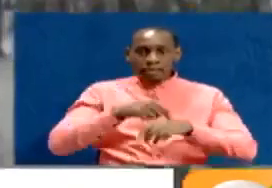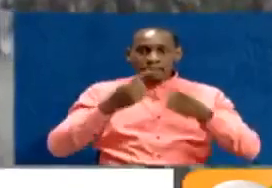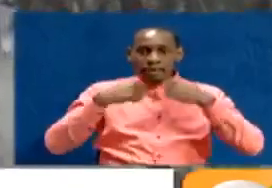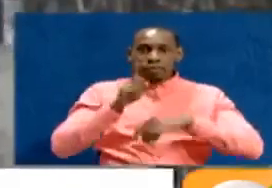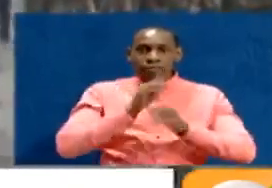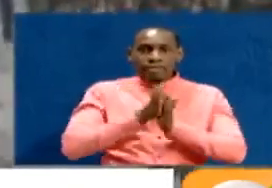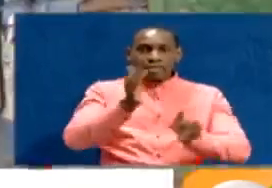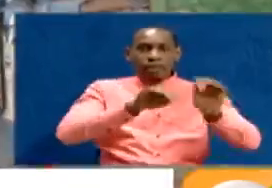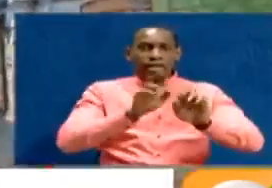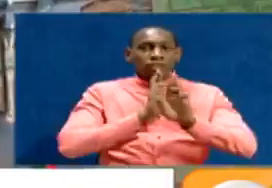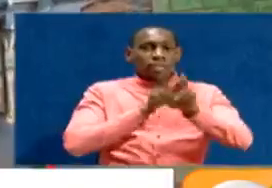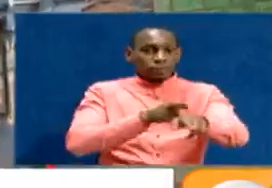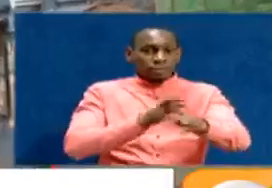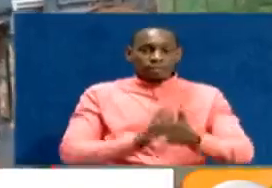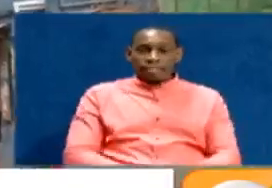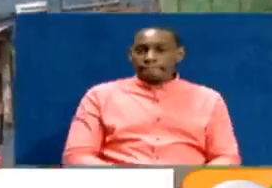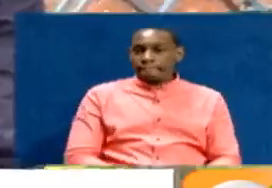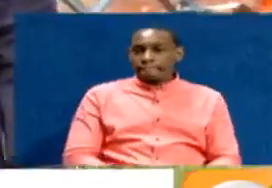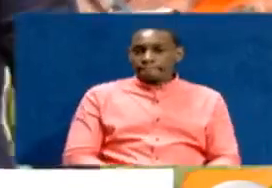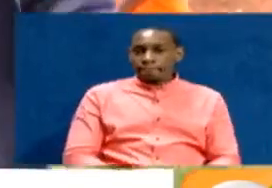of the general election's results.